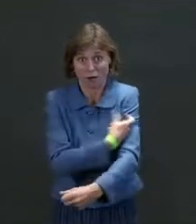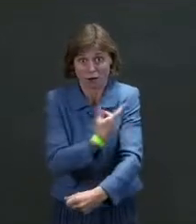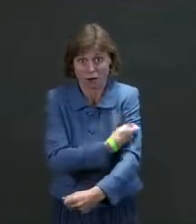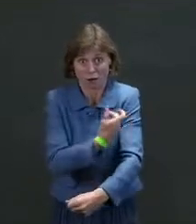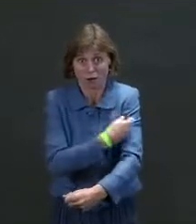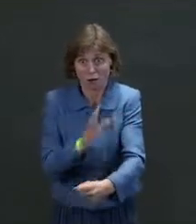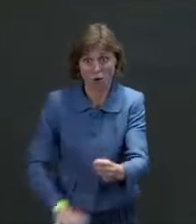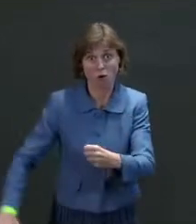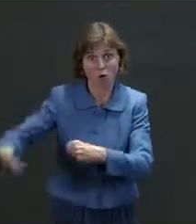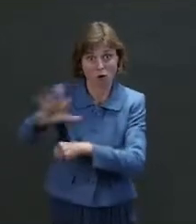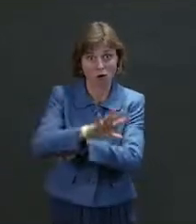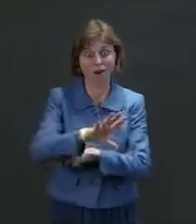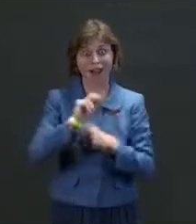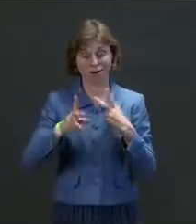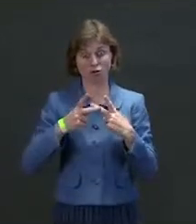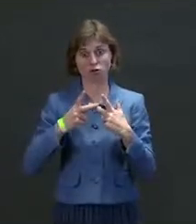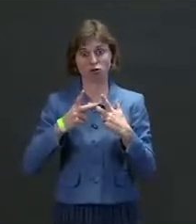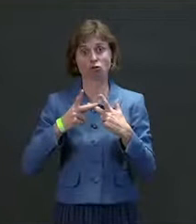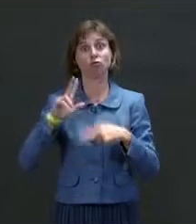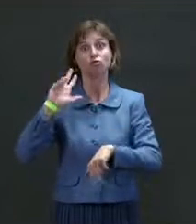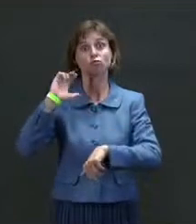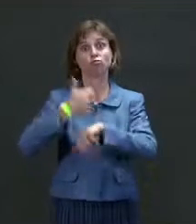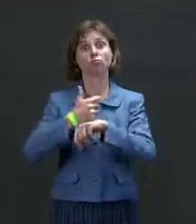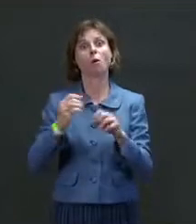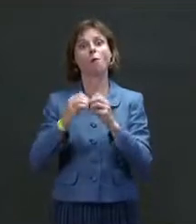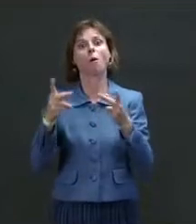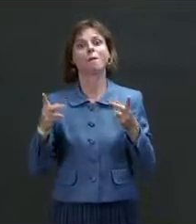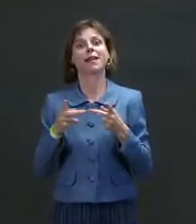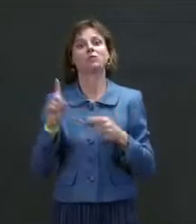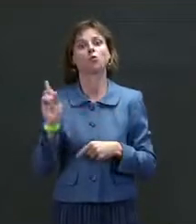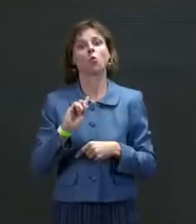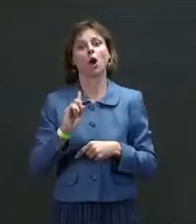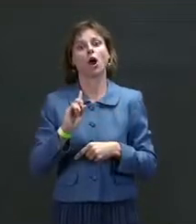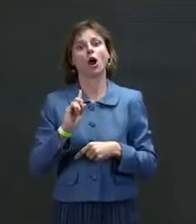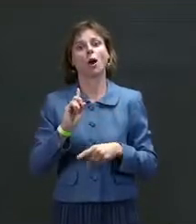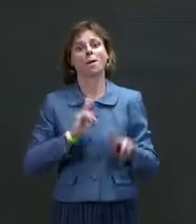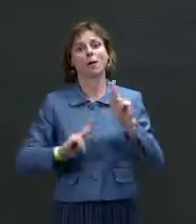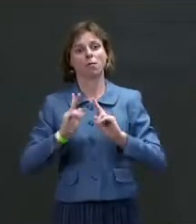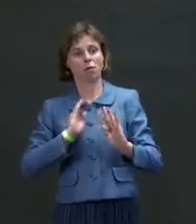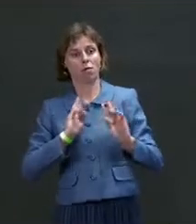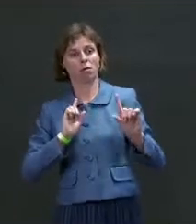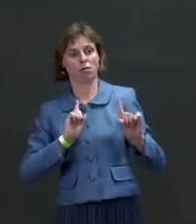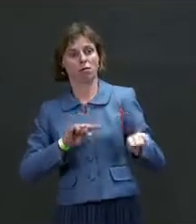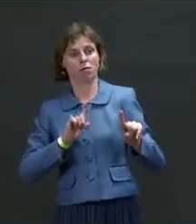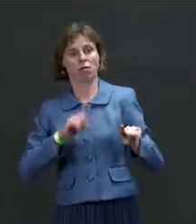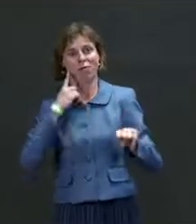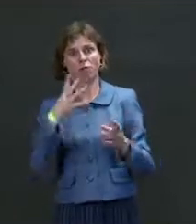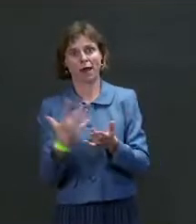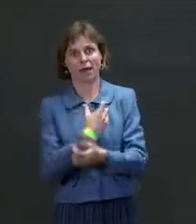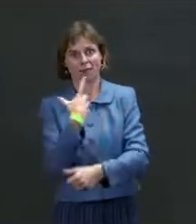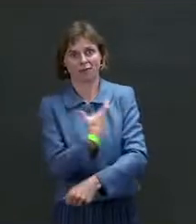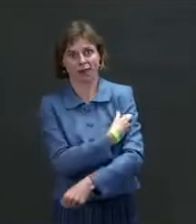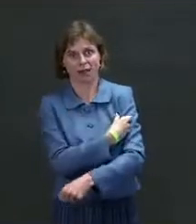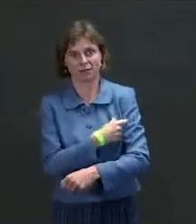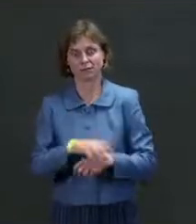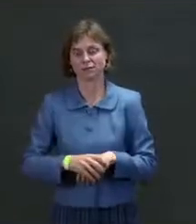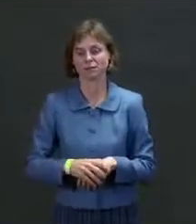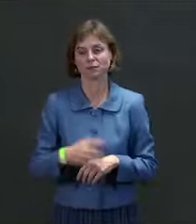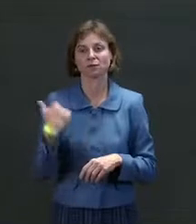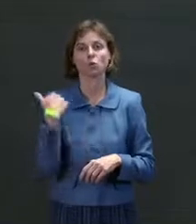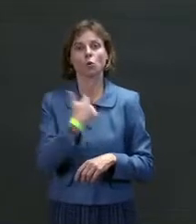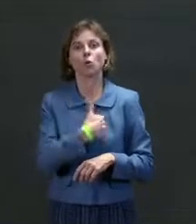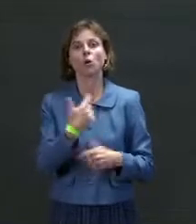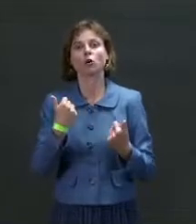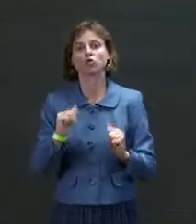where Americans can get vaccinated. We're putting equity front and center, partnering with states to increase vaccinations in the hardest